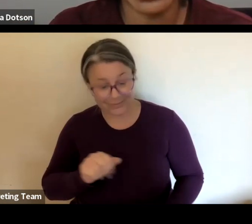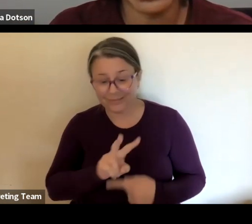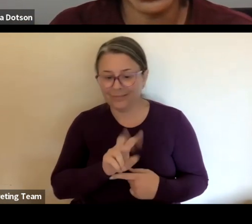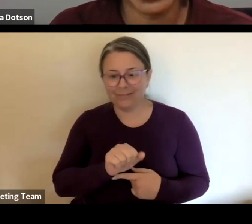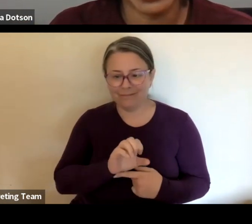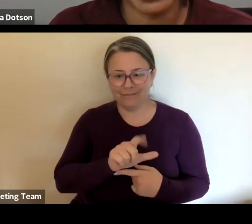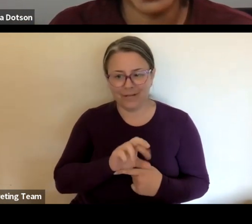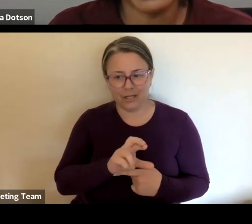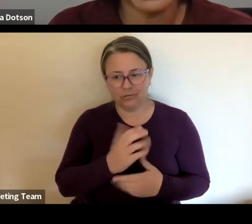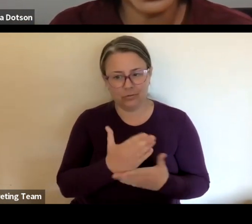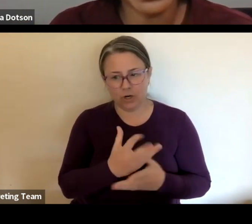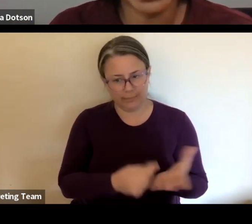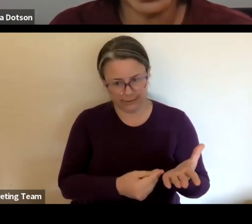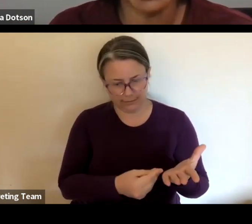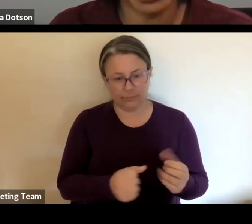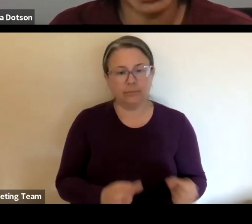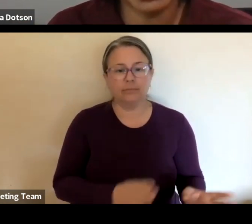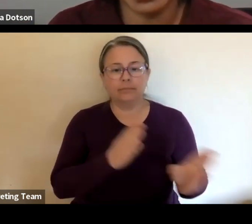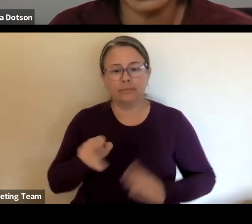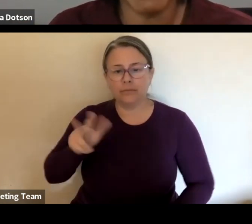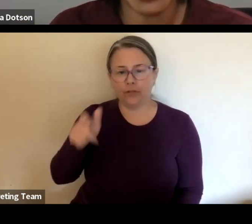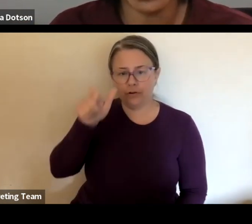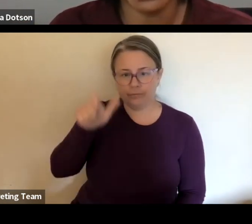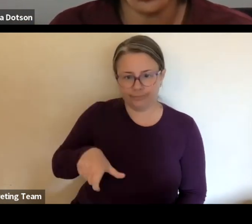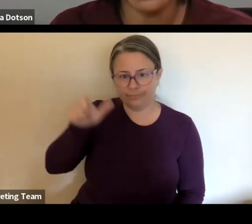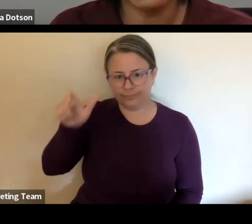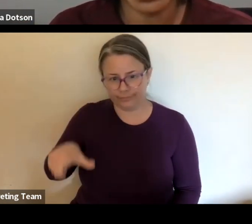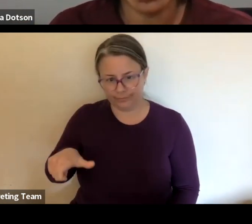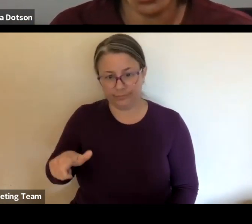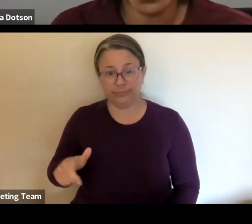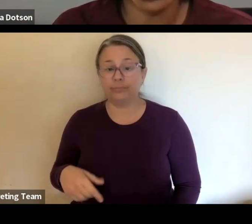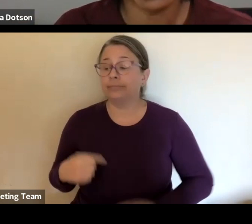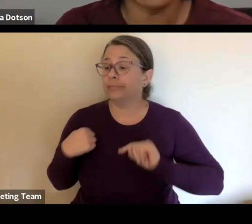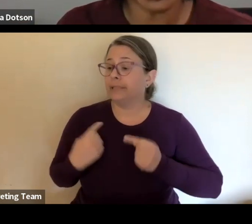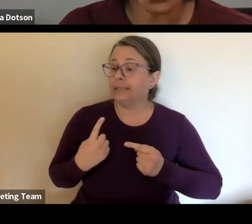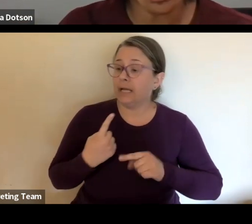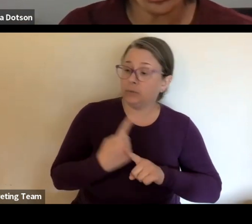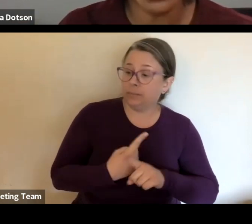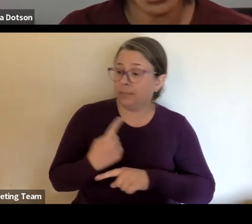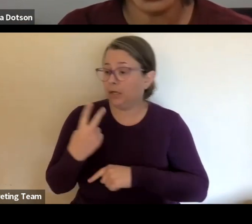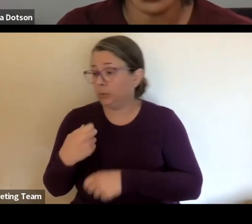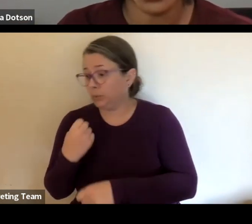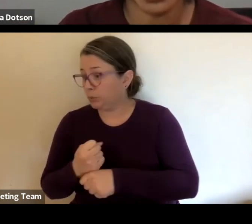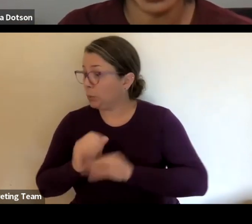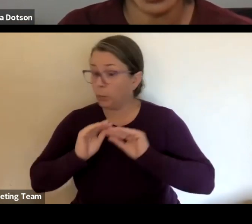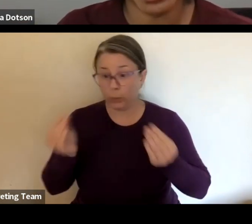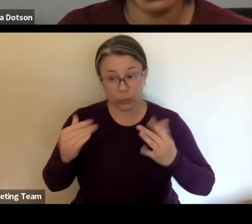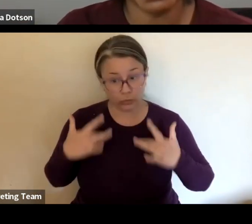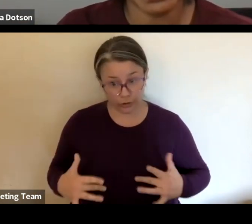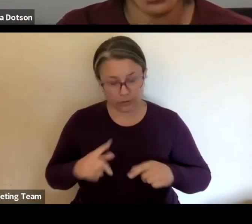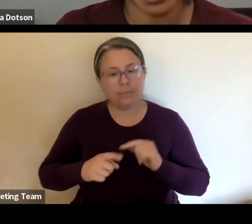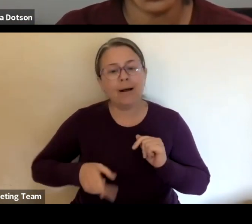a high burden of white matter hyperintensities. And then the last set is really getting at vascular depression. These are people who